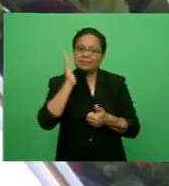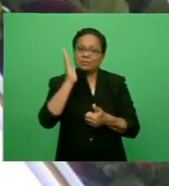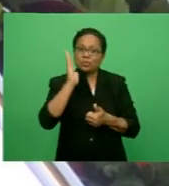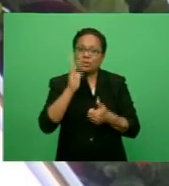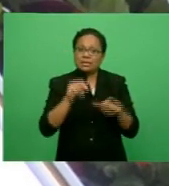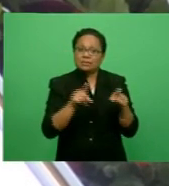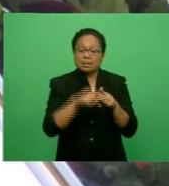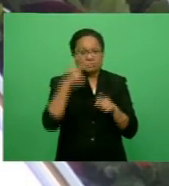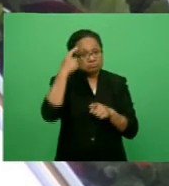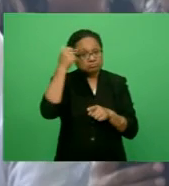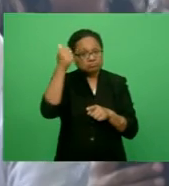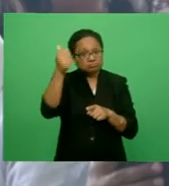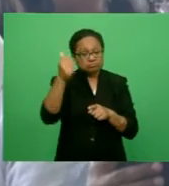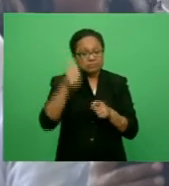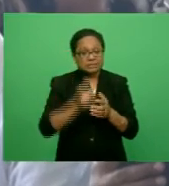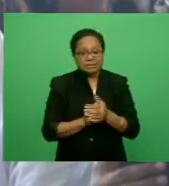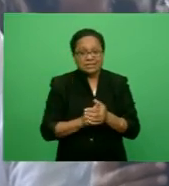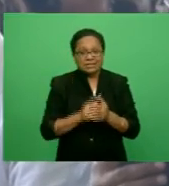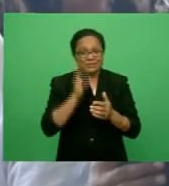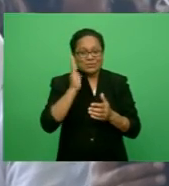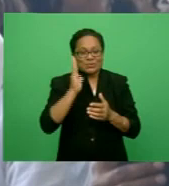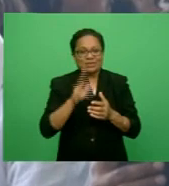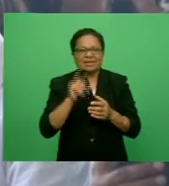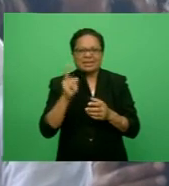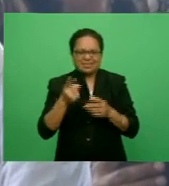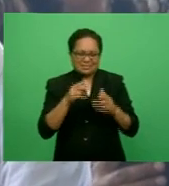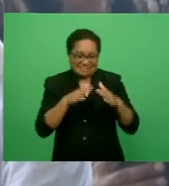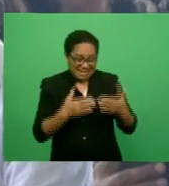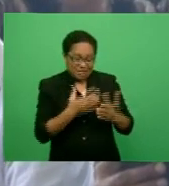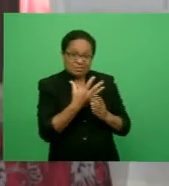has left family and friends devastated.